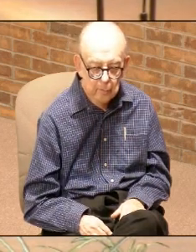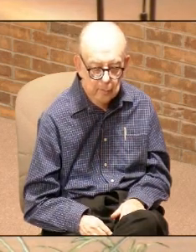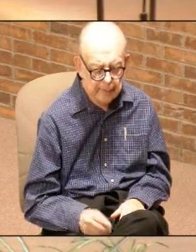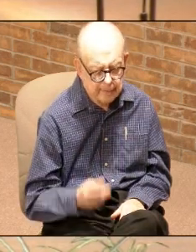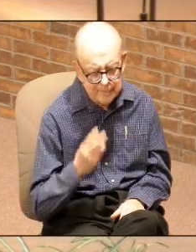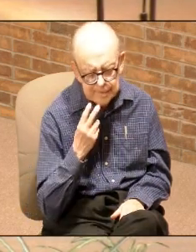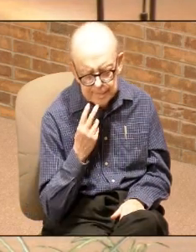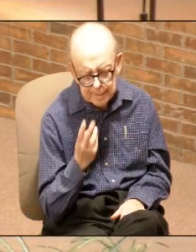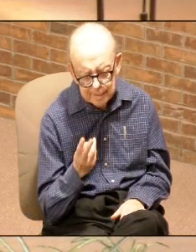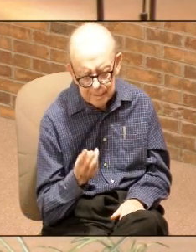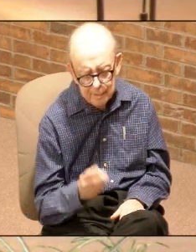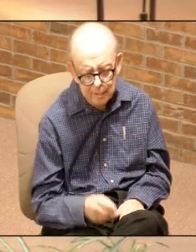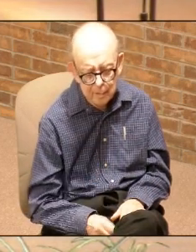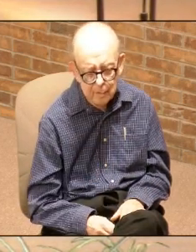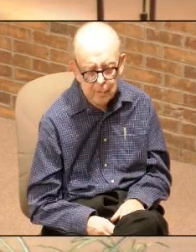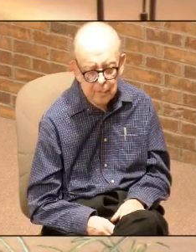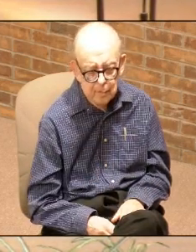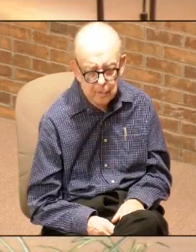You see,